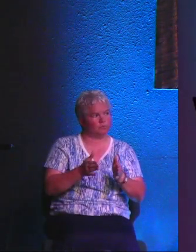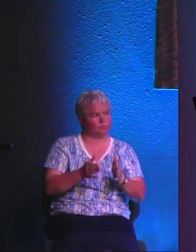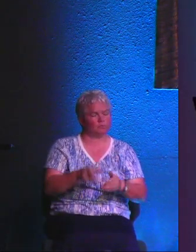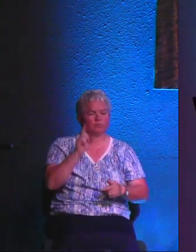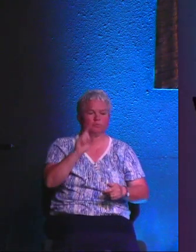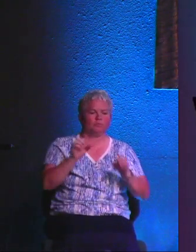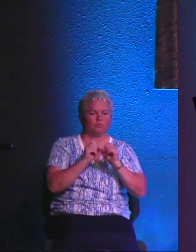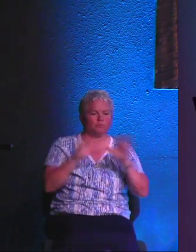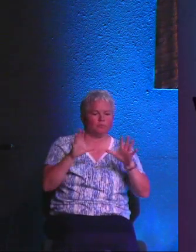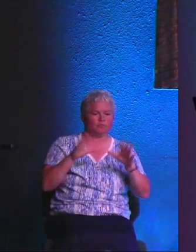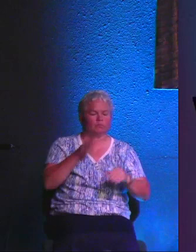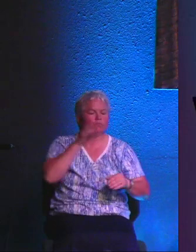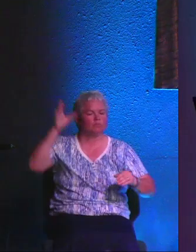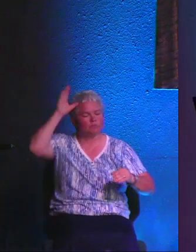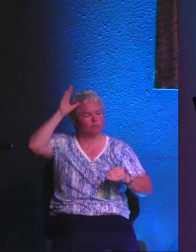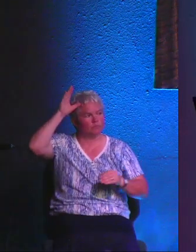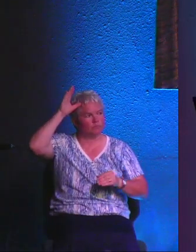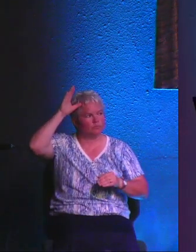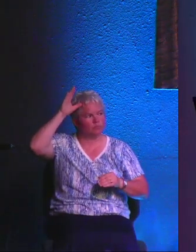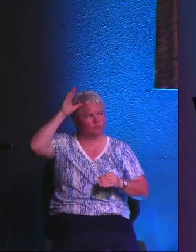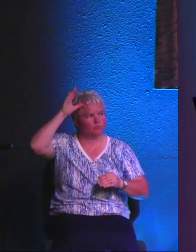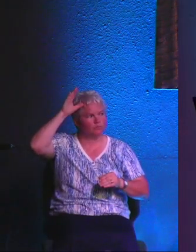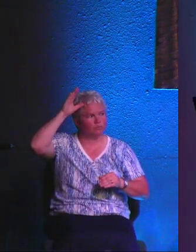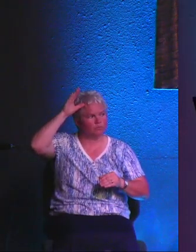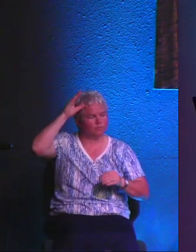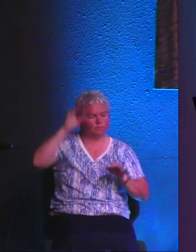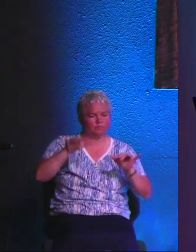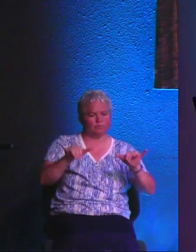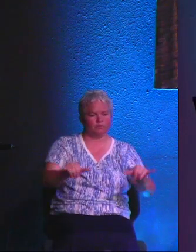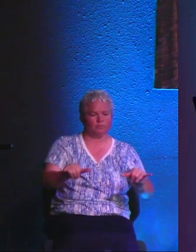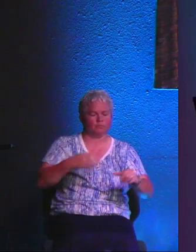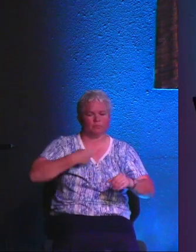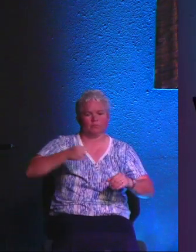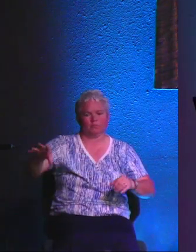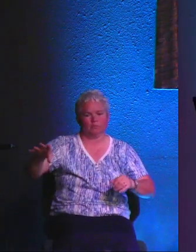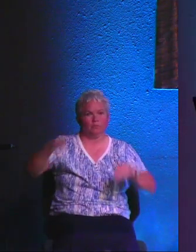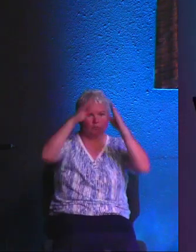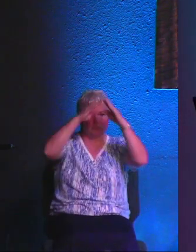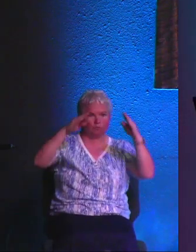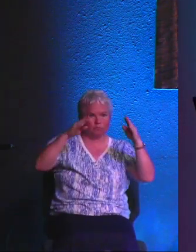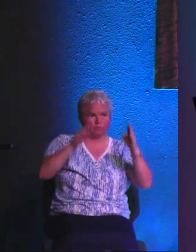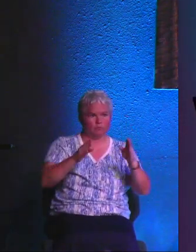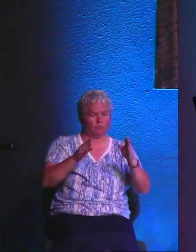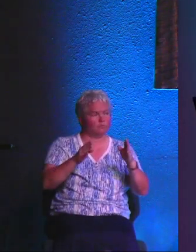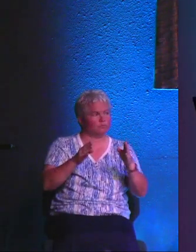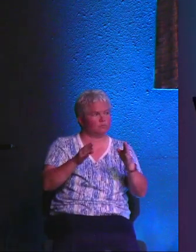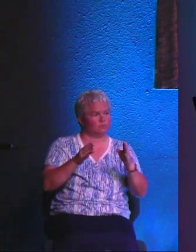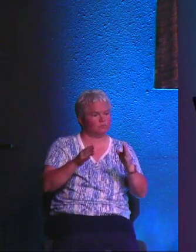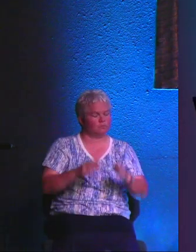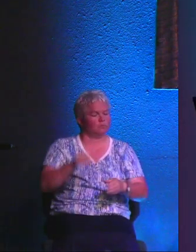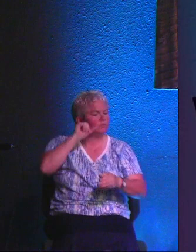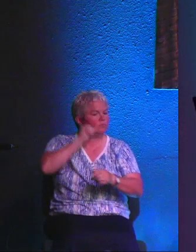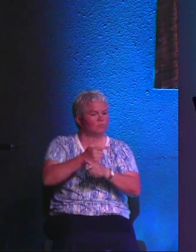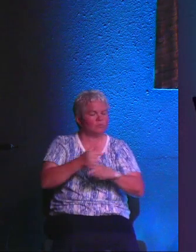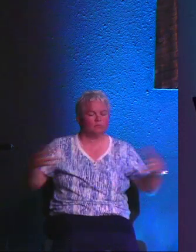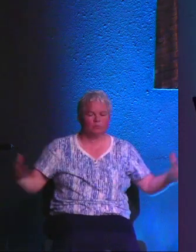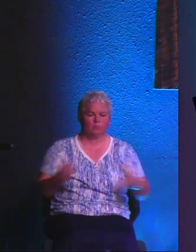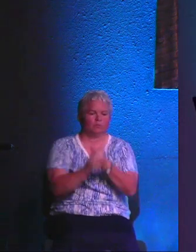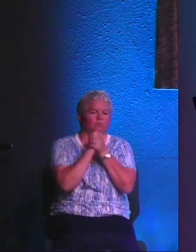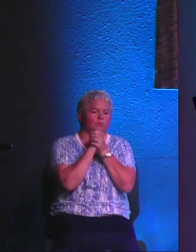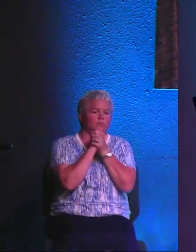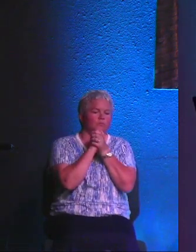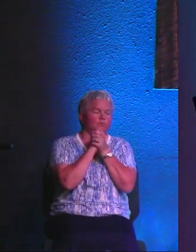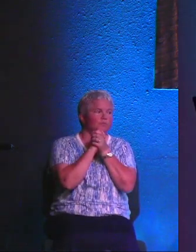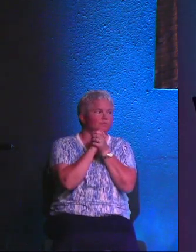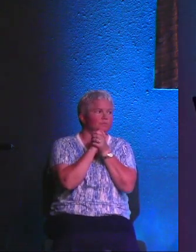I wanted nothing to do with my parents, so I stayed away from the house as much as I could. When my sister got married, I